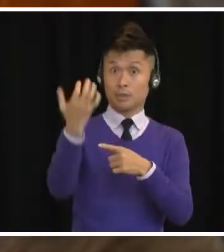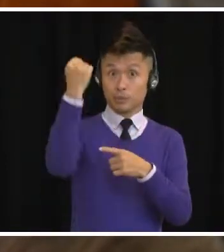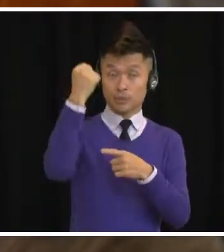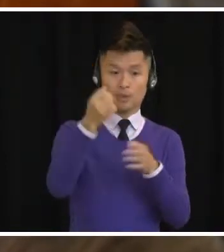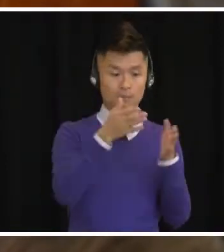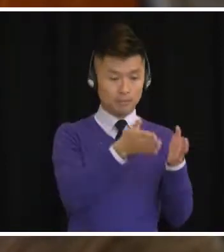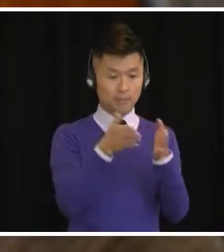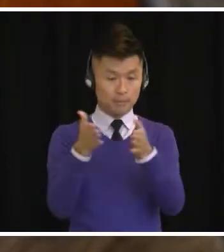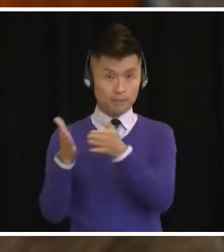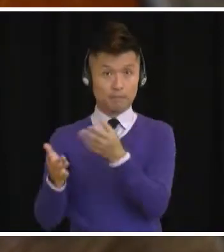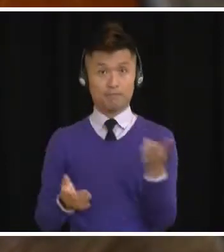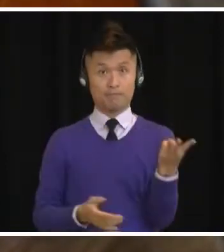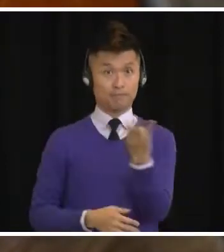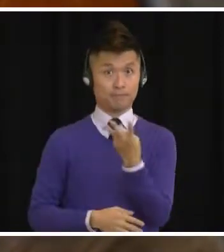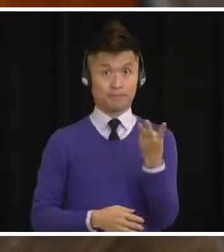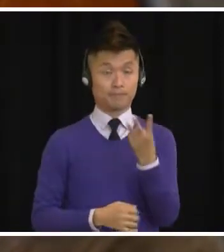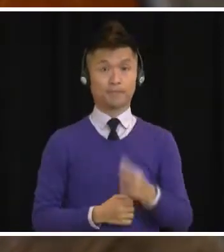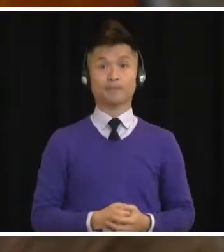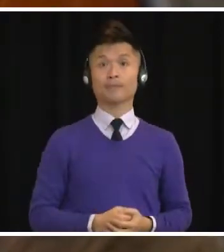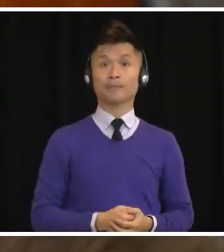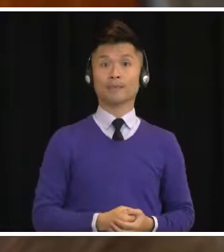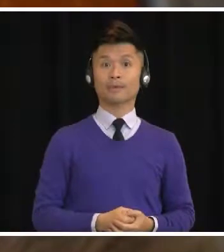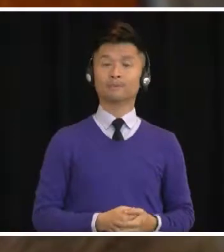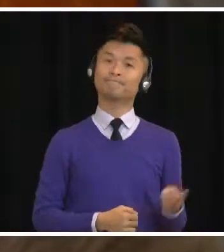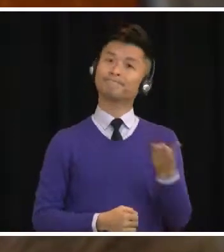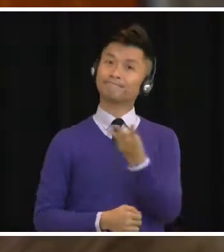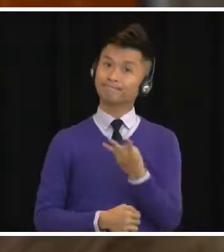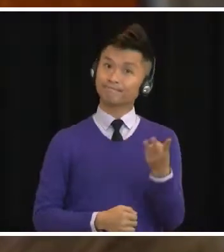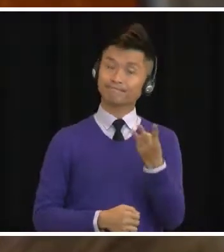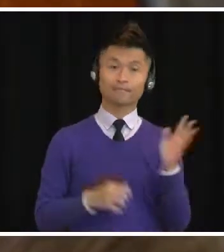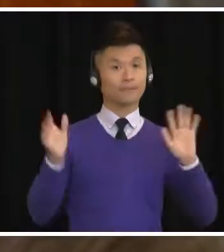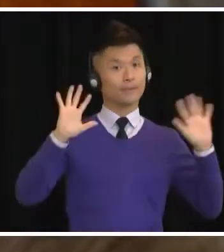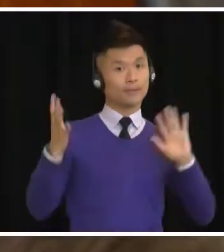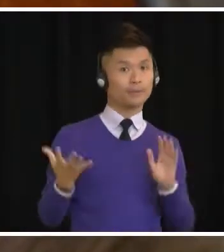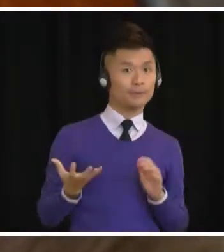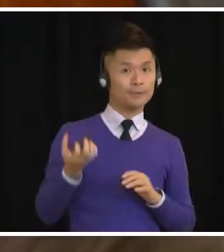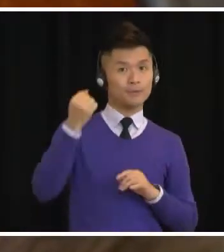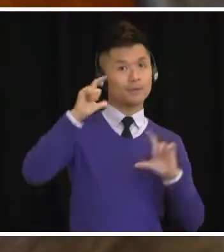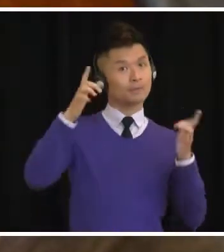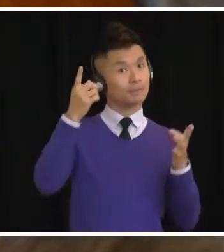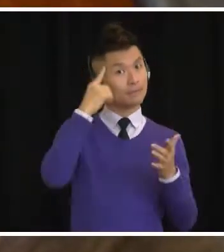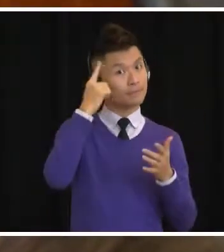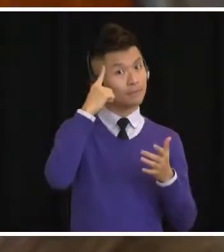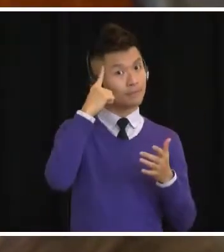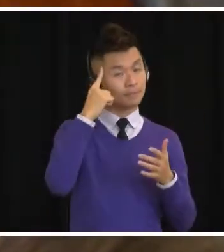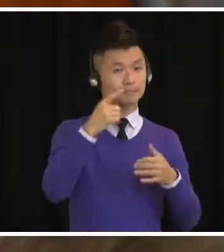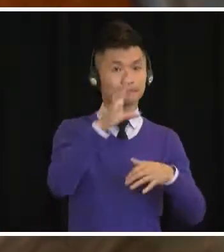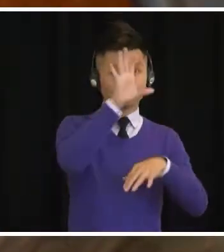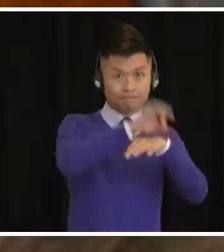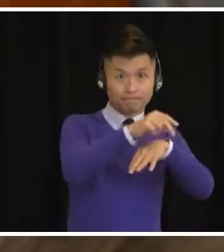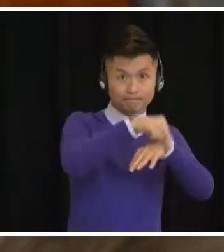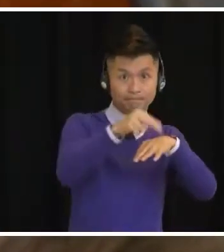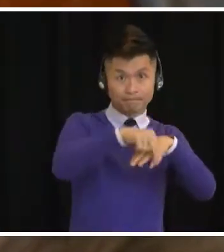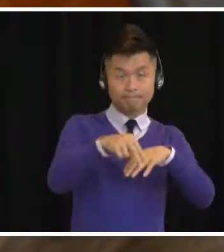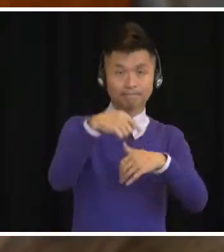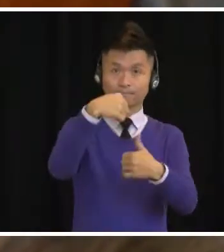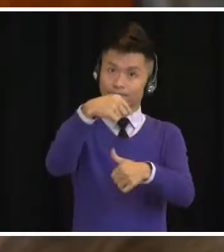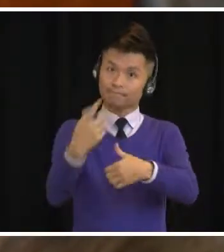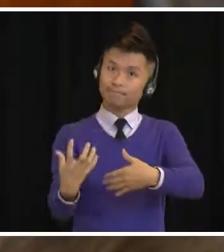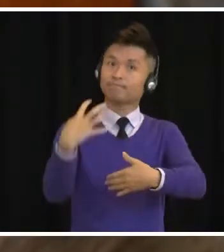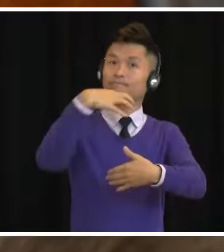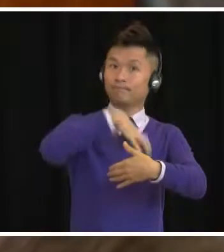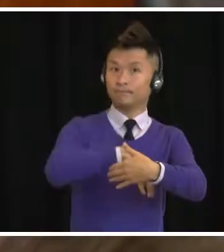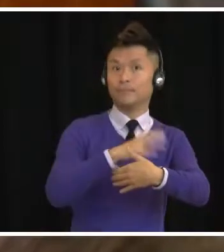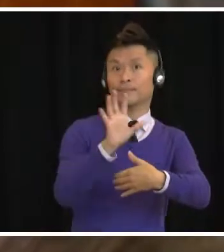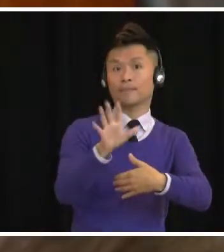students, we taught about rules, rights, and human rights.